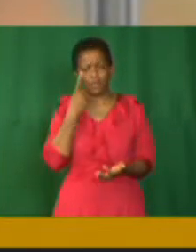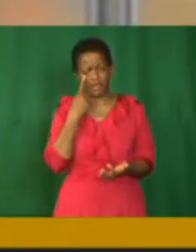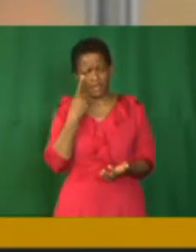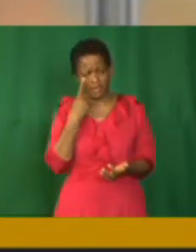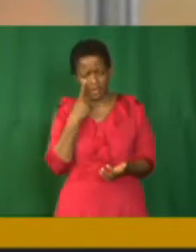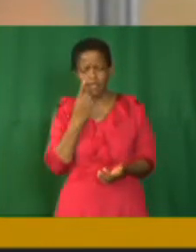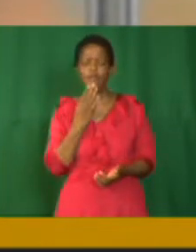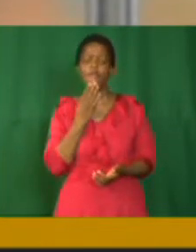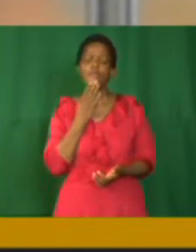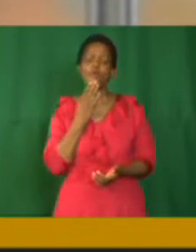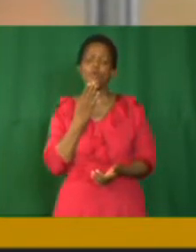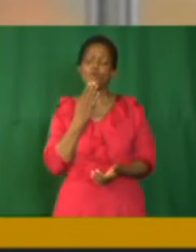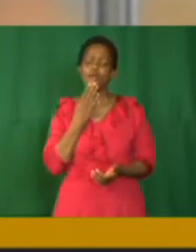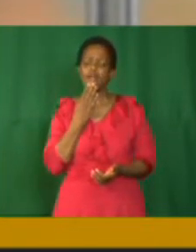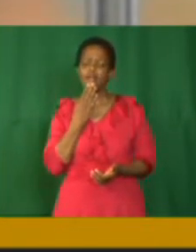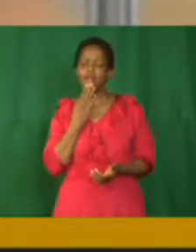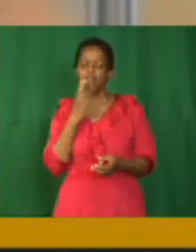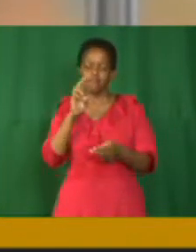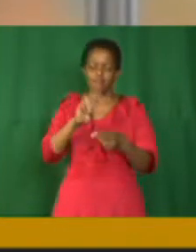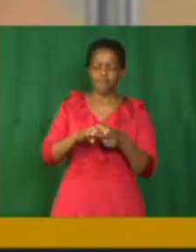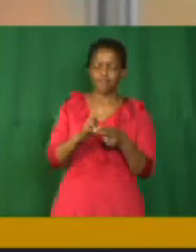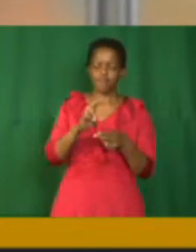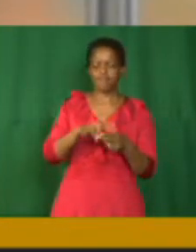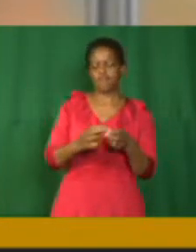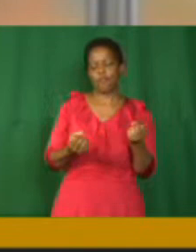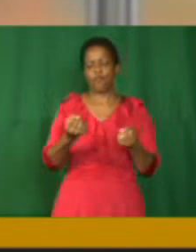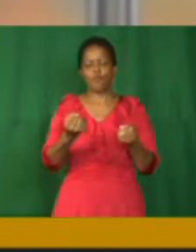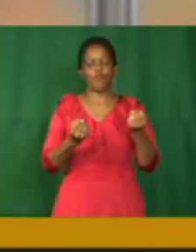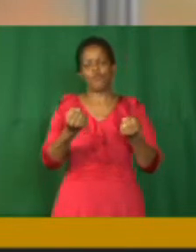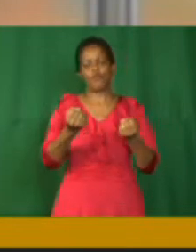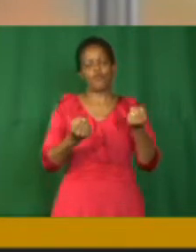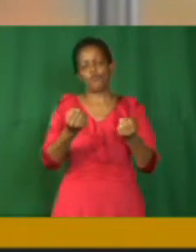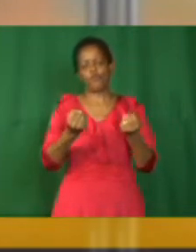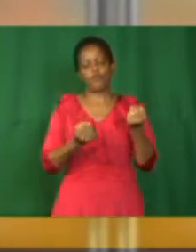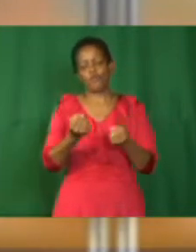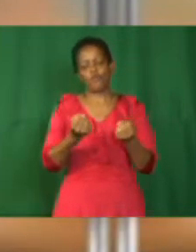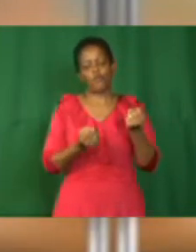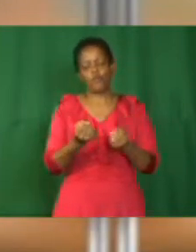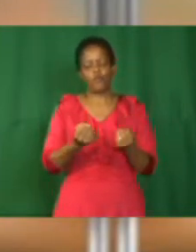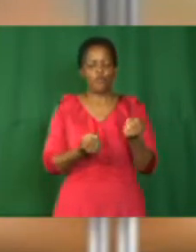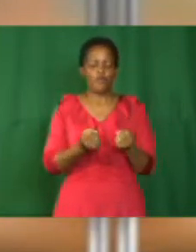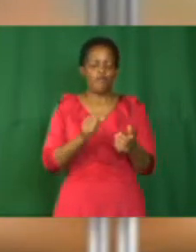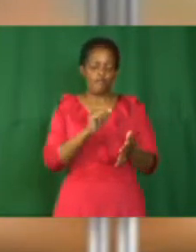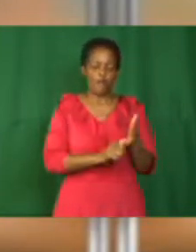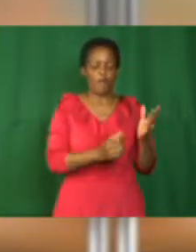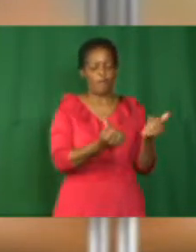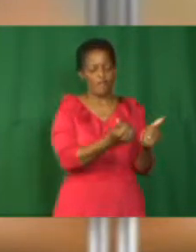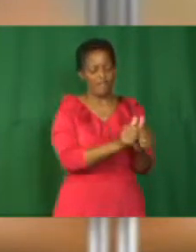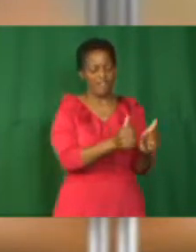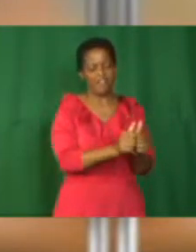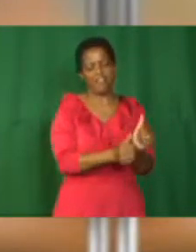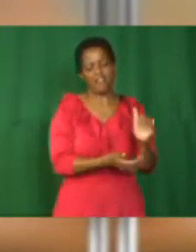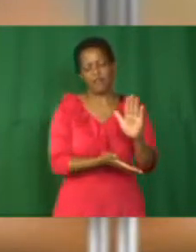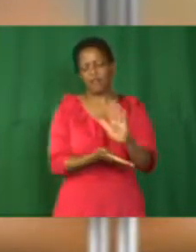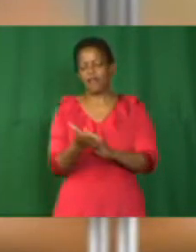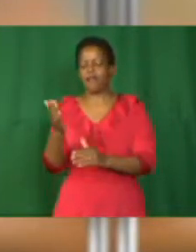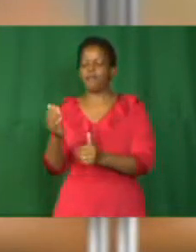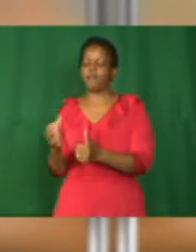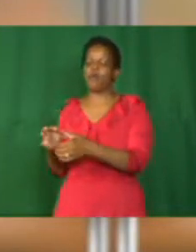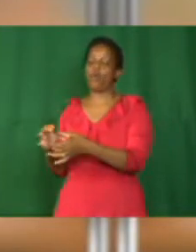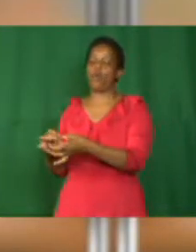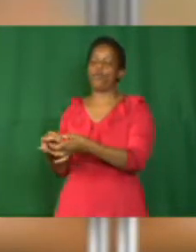boys getting a lift from their friend's house. They are going back to their home, which is about 2 kilometers away from